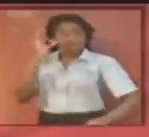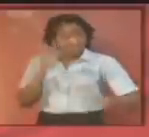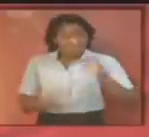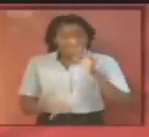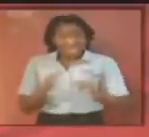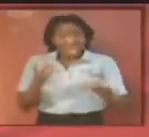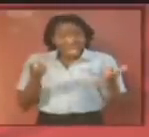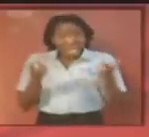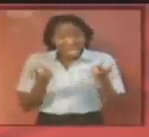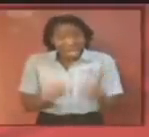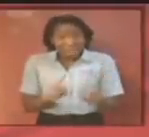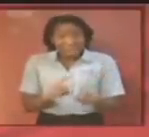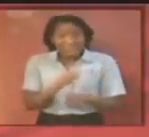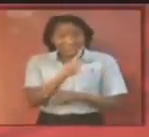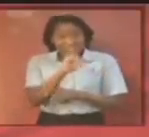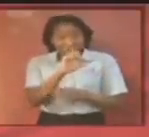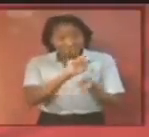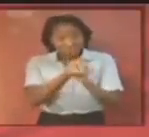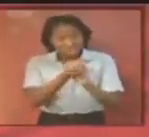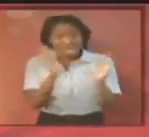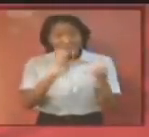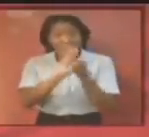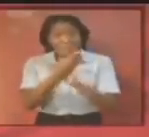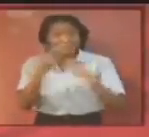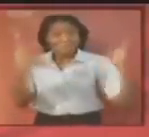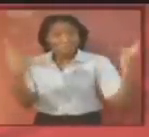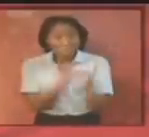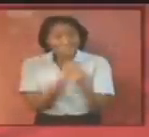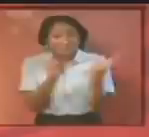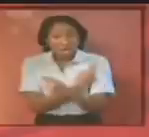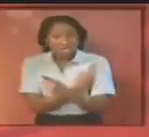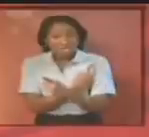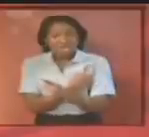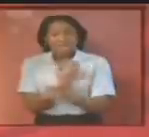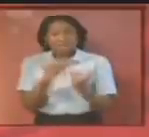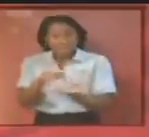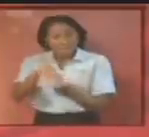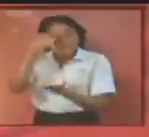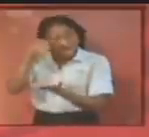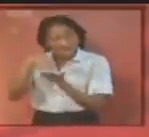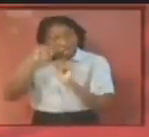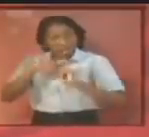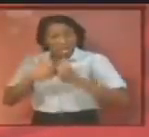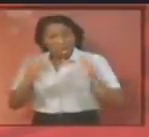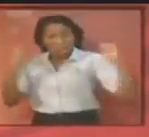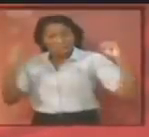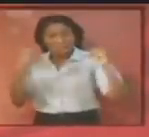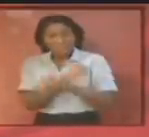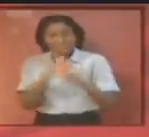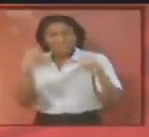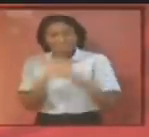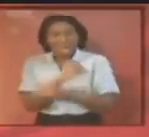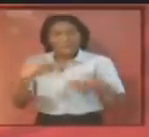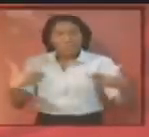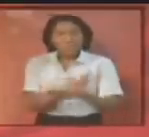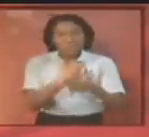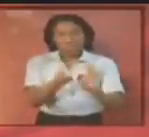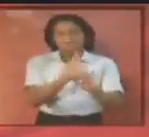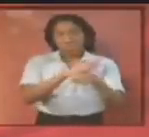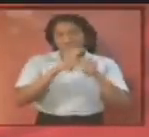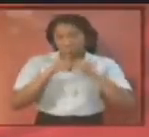arise or when they're detected, countries may be informed about how best to combat them and to prevent their